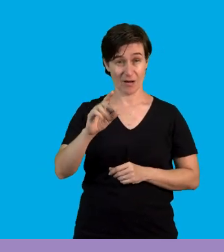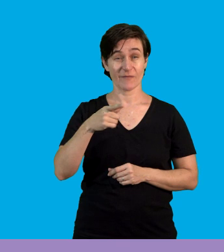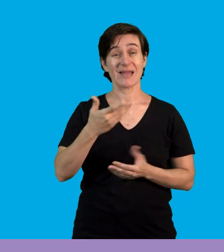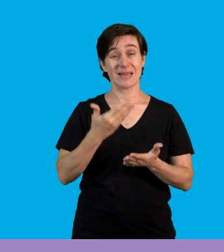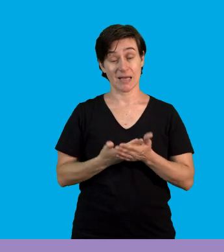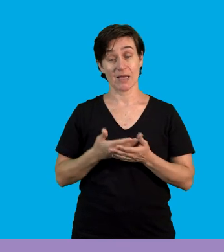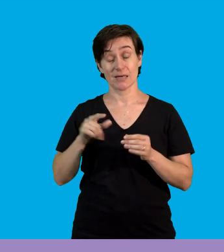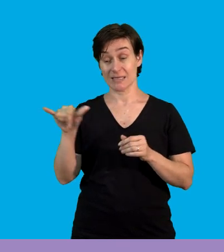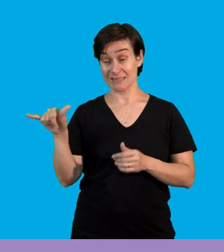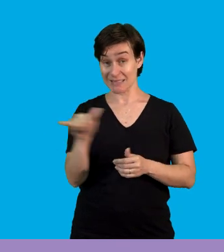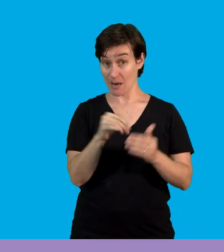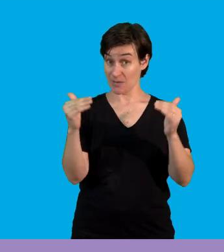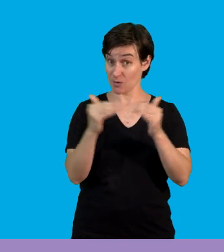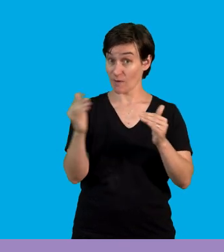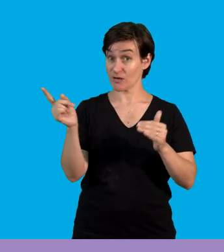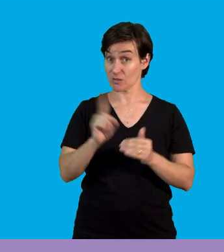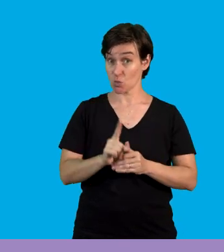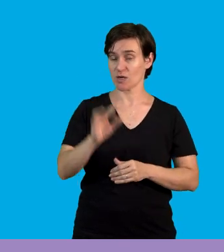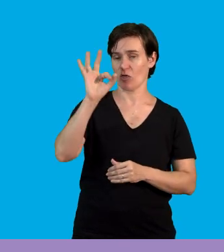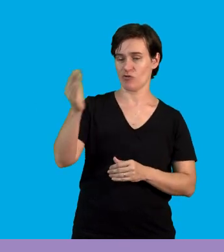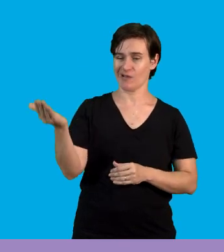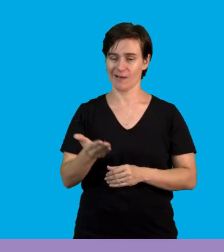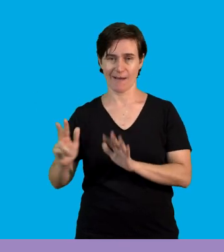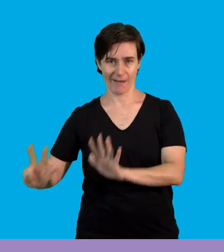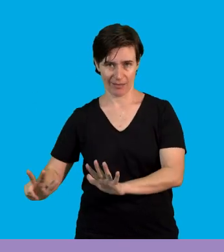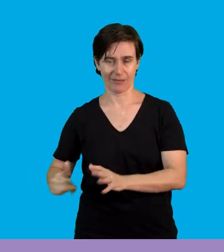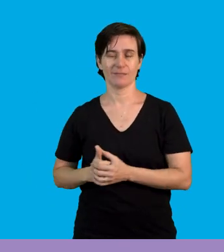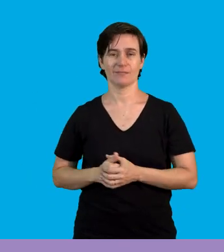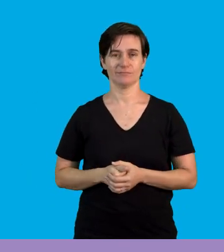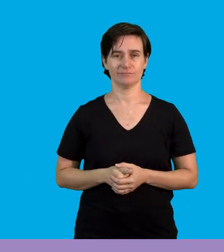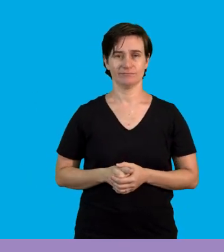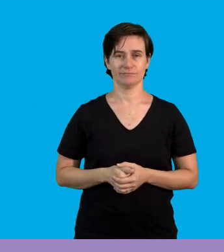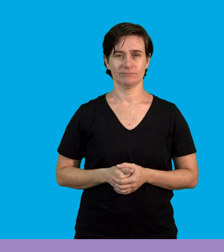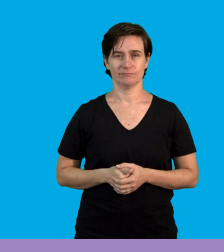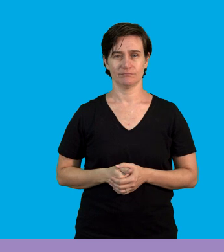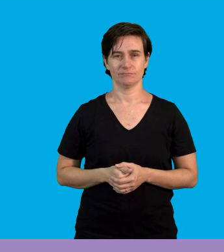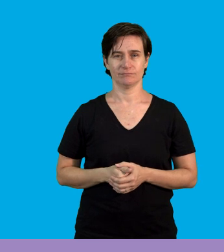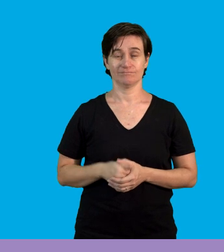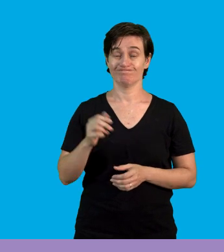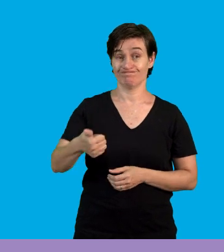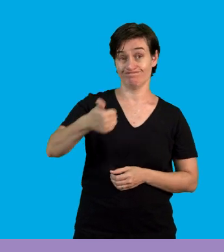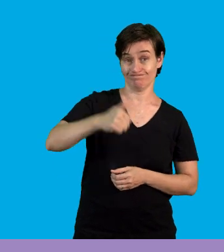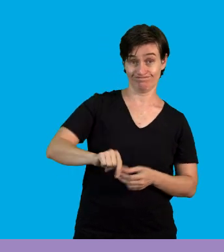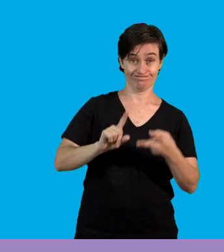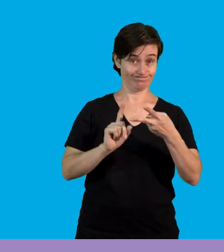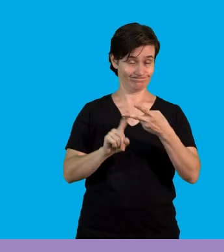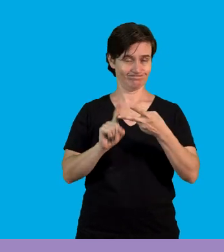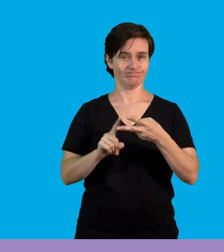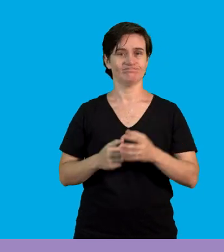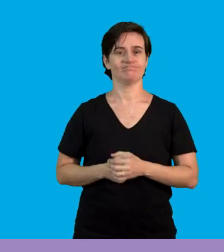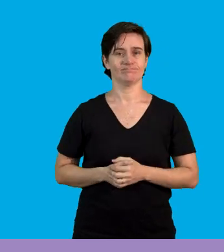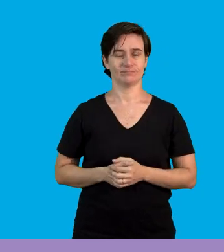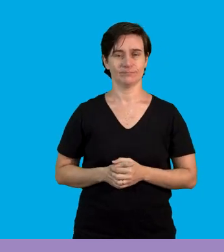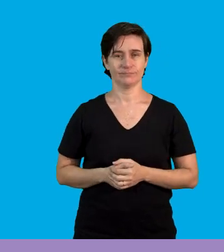37.5% can be represented as 3/8 if in fraction form. Let's move on to the next